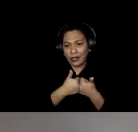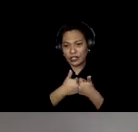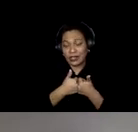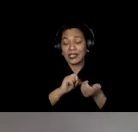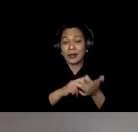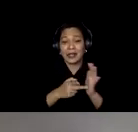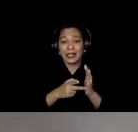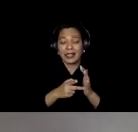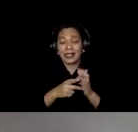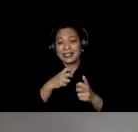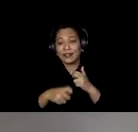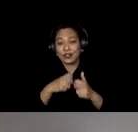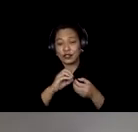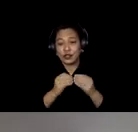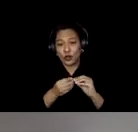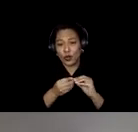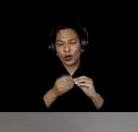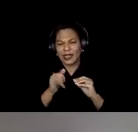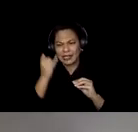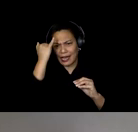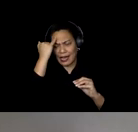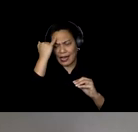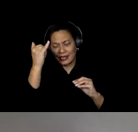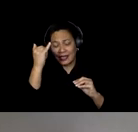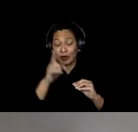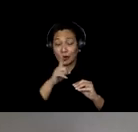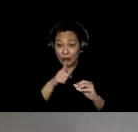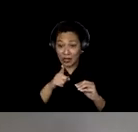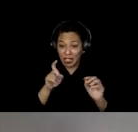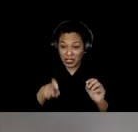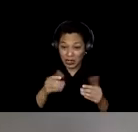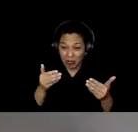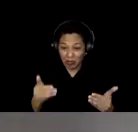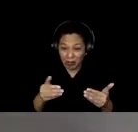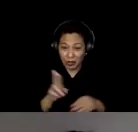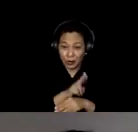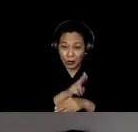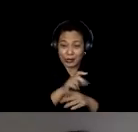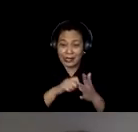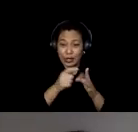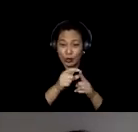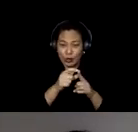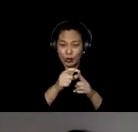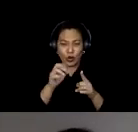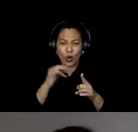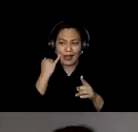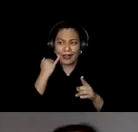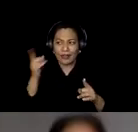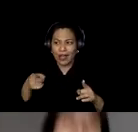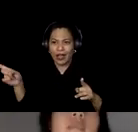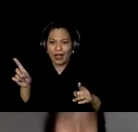is, gives you an idea of like, should I even bother with this keyword or is it already dominated